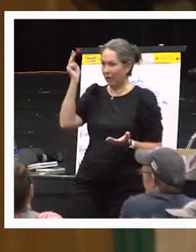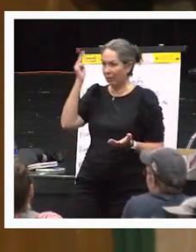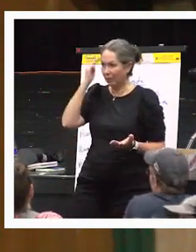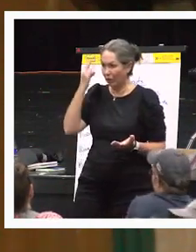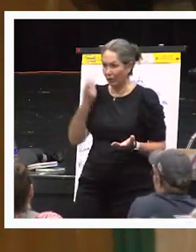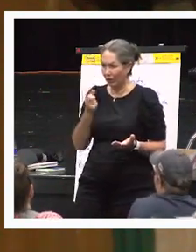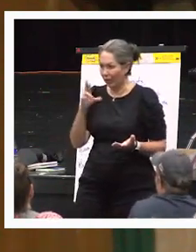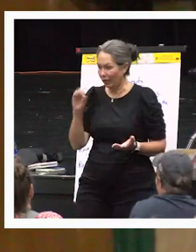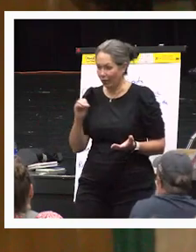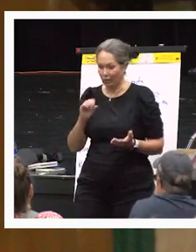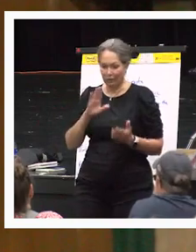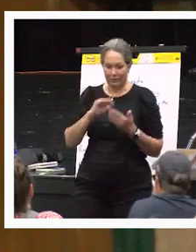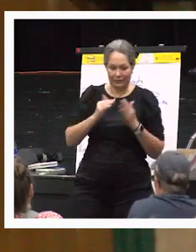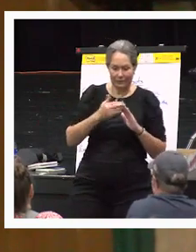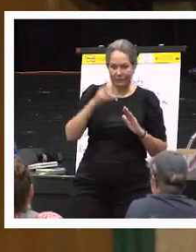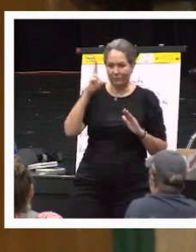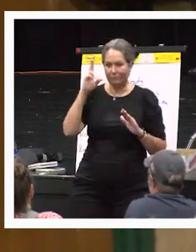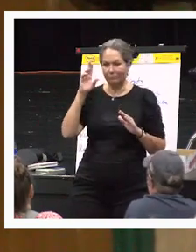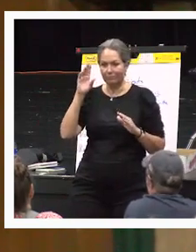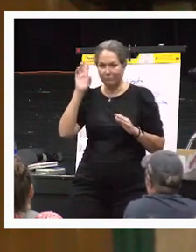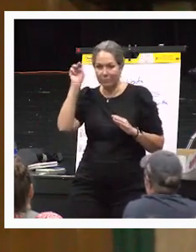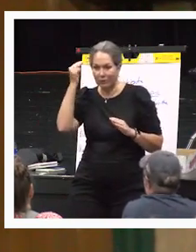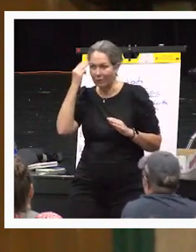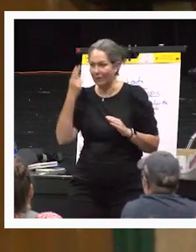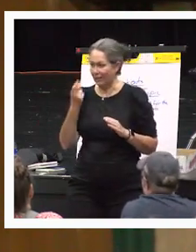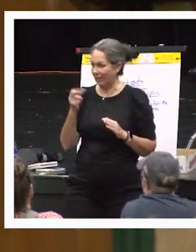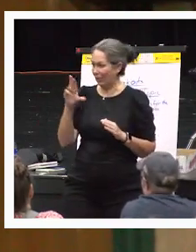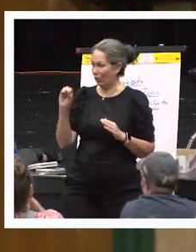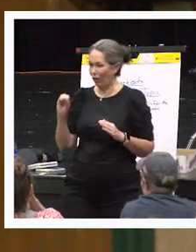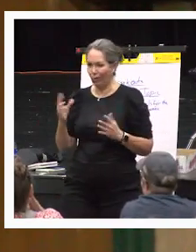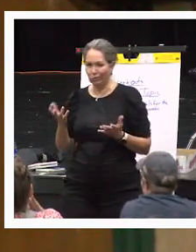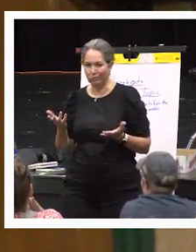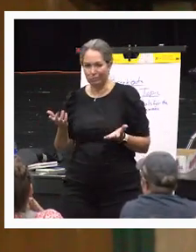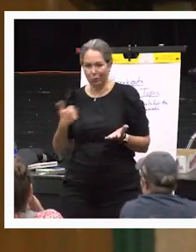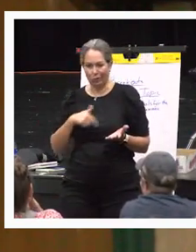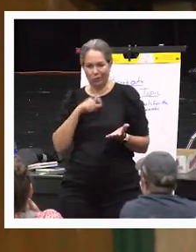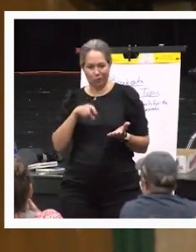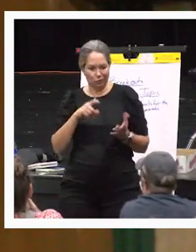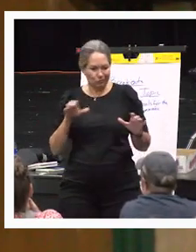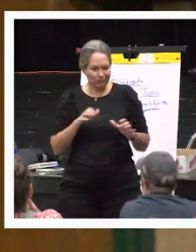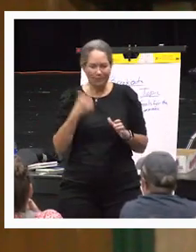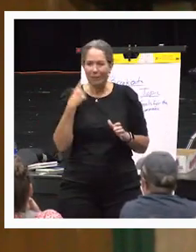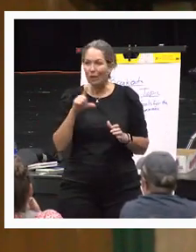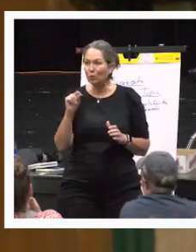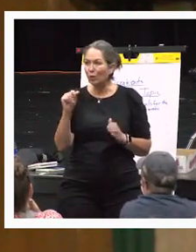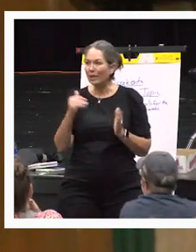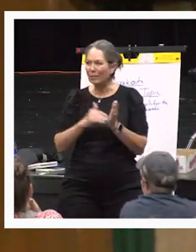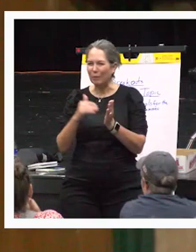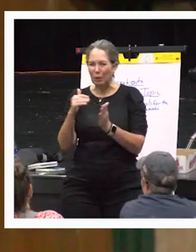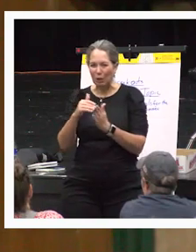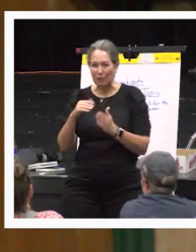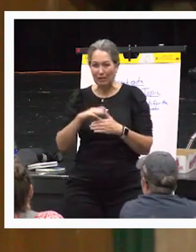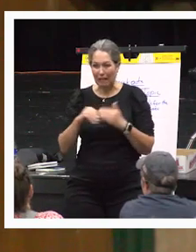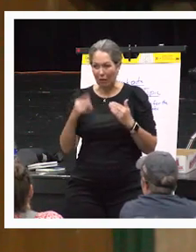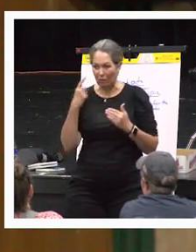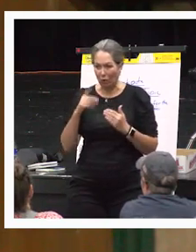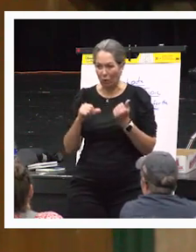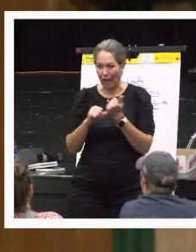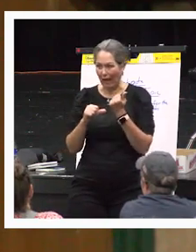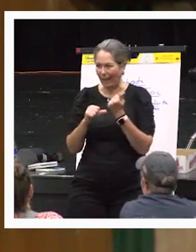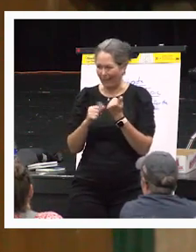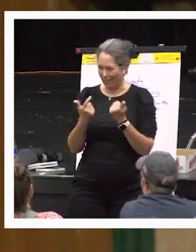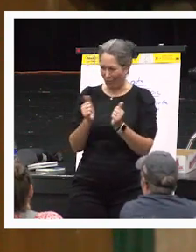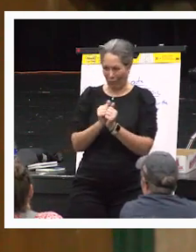Heroes, the city of Montpelier, all our public employees, heroes. But you know, like $20 million for aid, coming up with a license